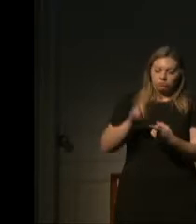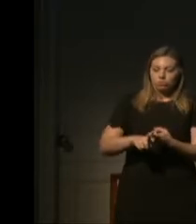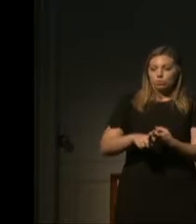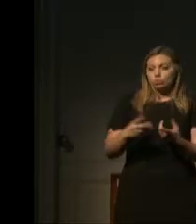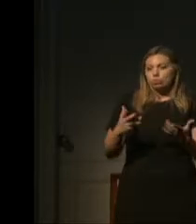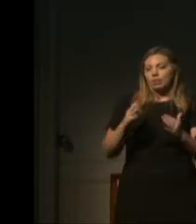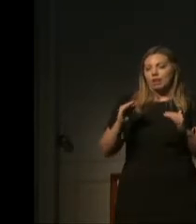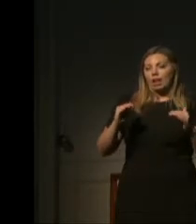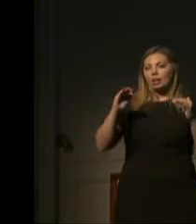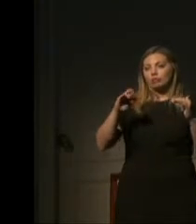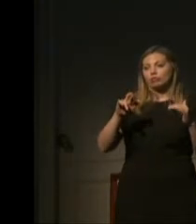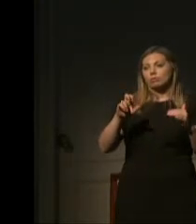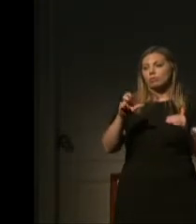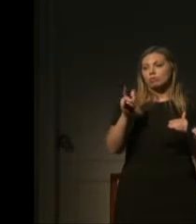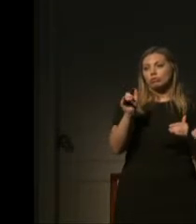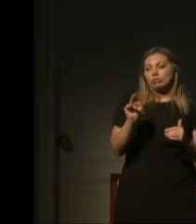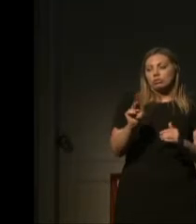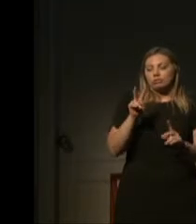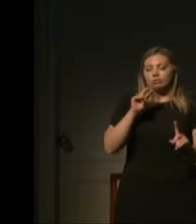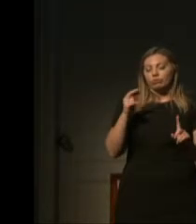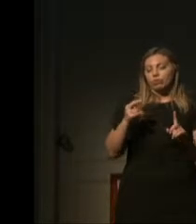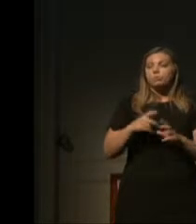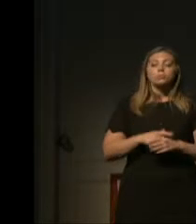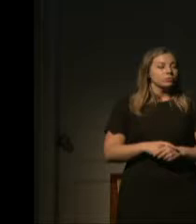a high-resolution view.